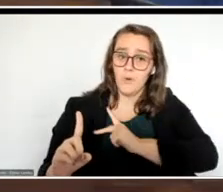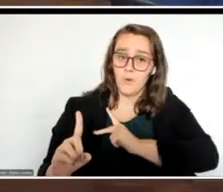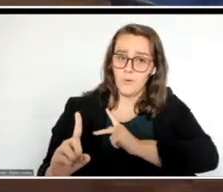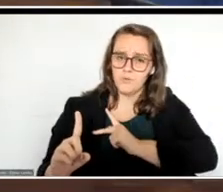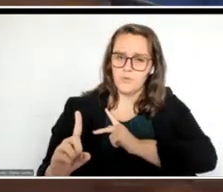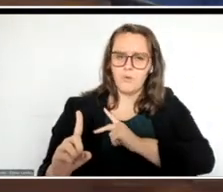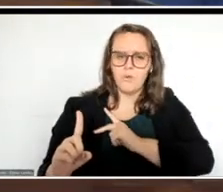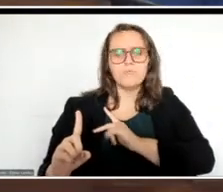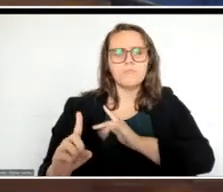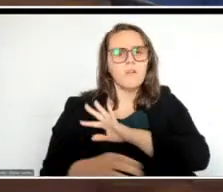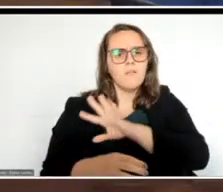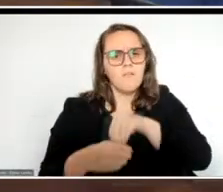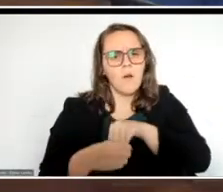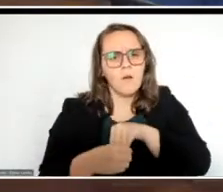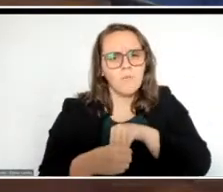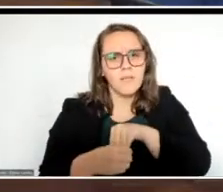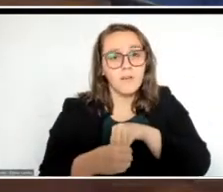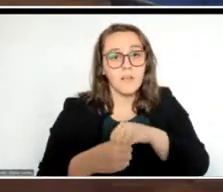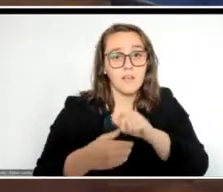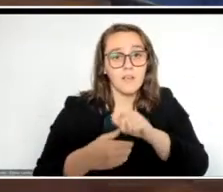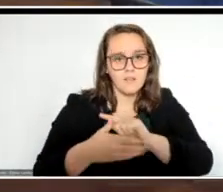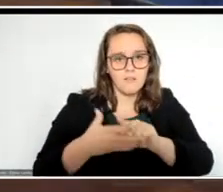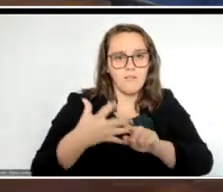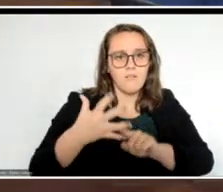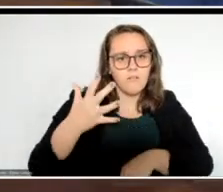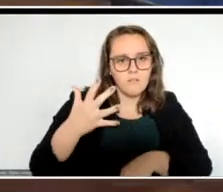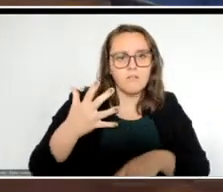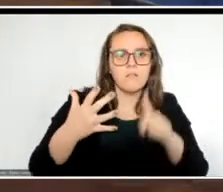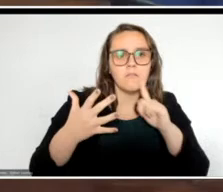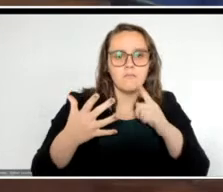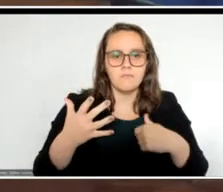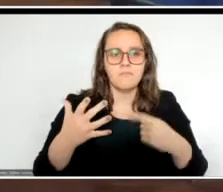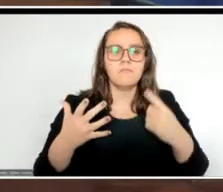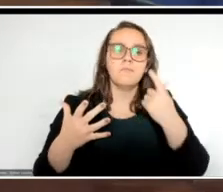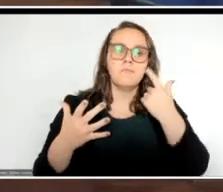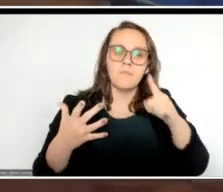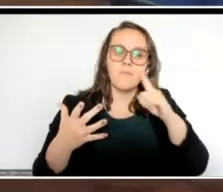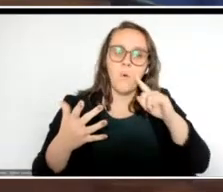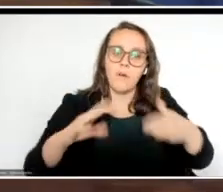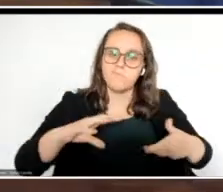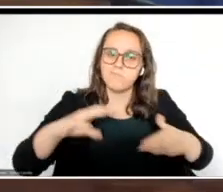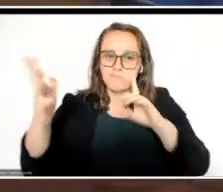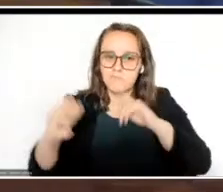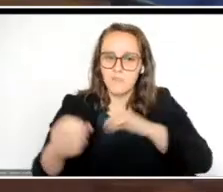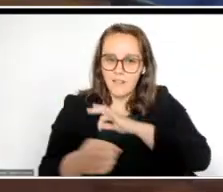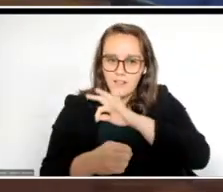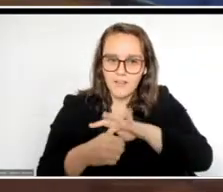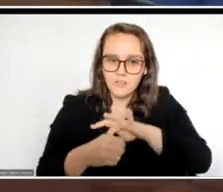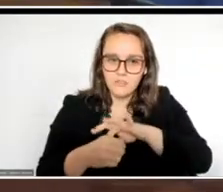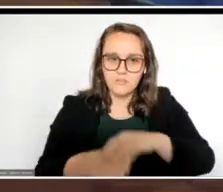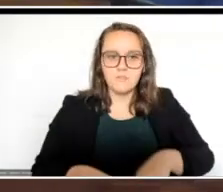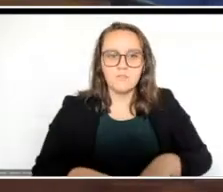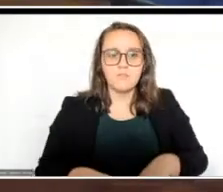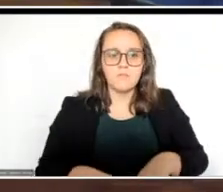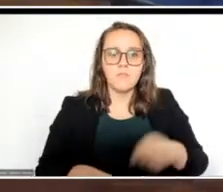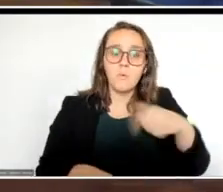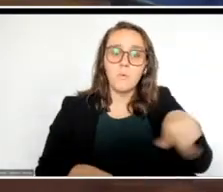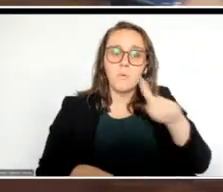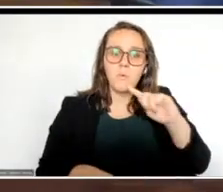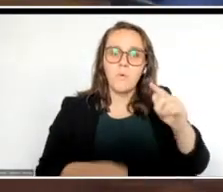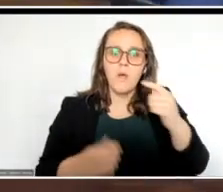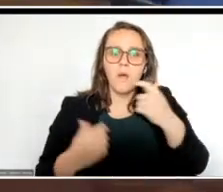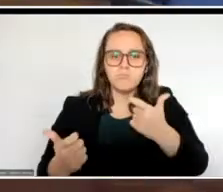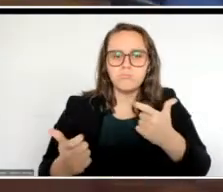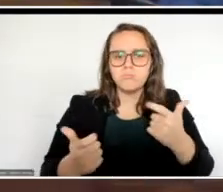the multi-part plan to overturn the election? For those of you who've watched our prior hearings, some of